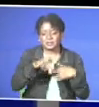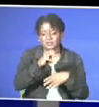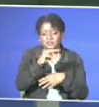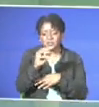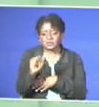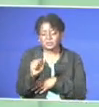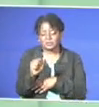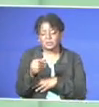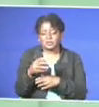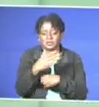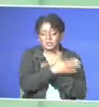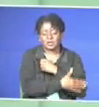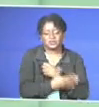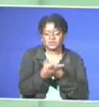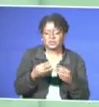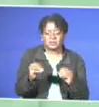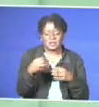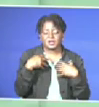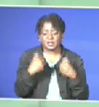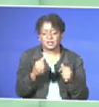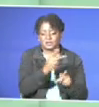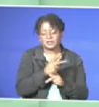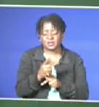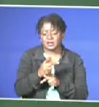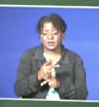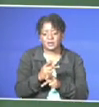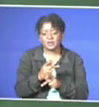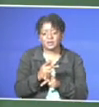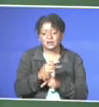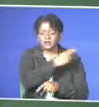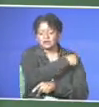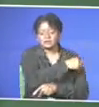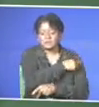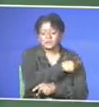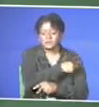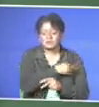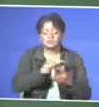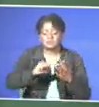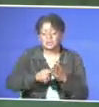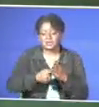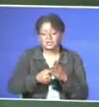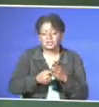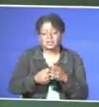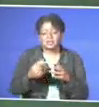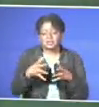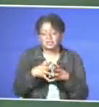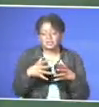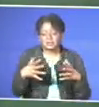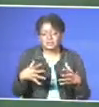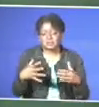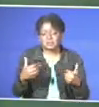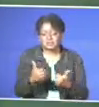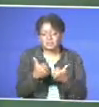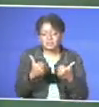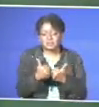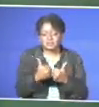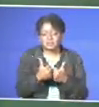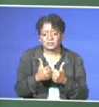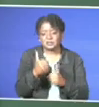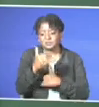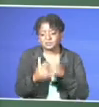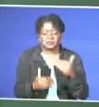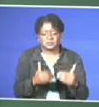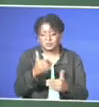healthcare facility activated its mass casualty protocol in response to the boating accident in Barry-Tari, Exuma